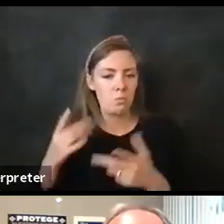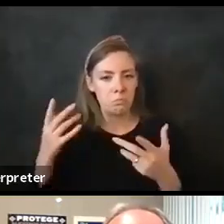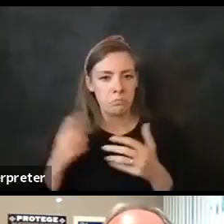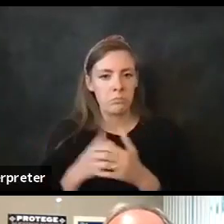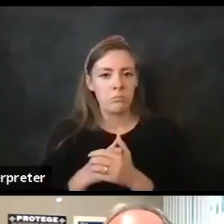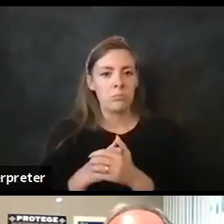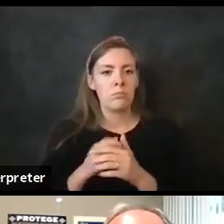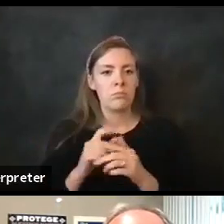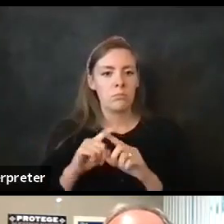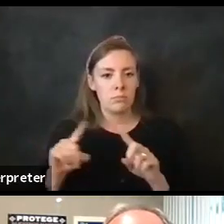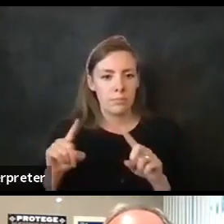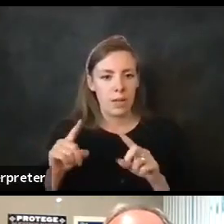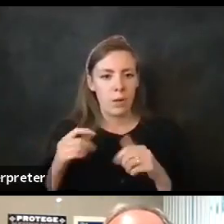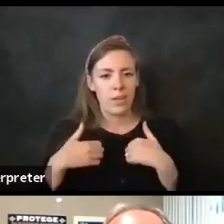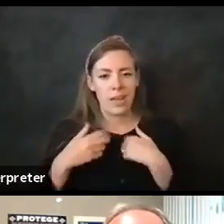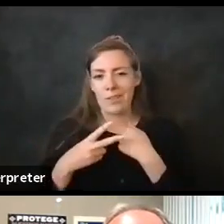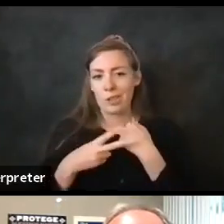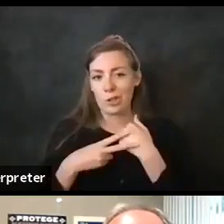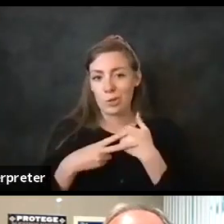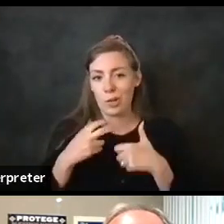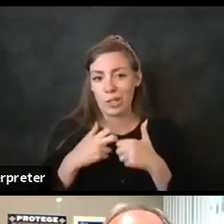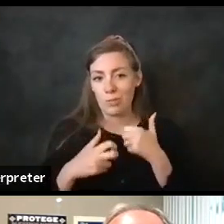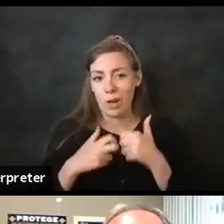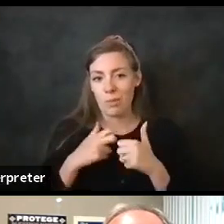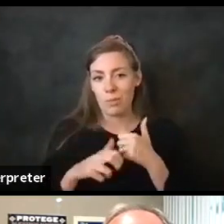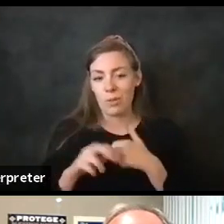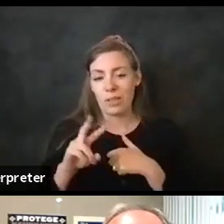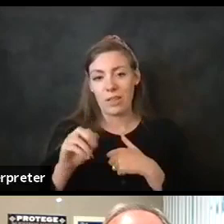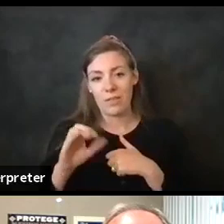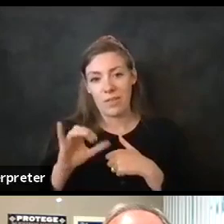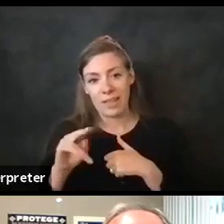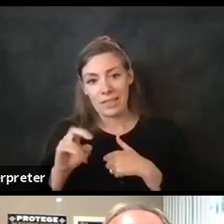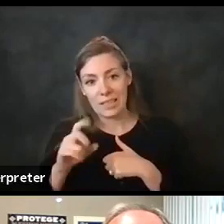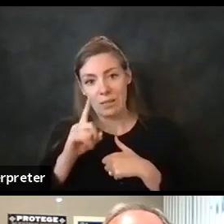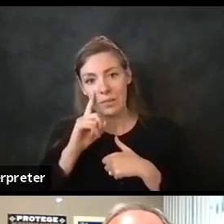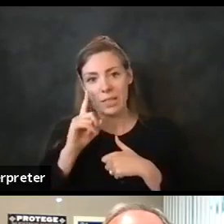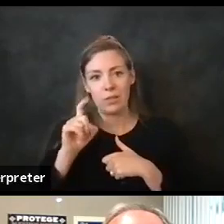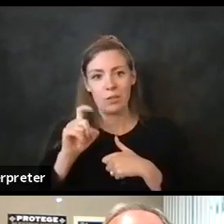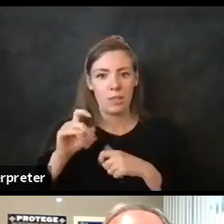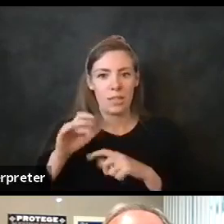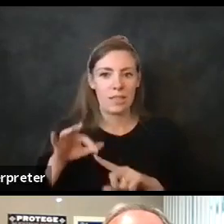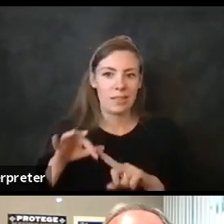there's a bit of a storage problem with the vaccine, with the special freezer.